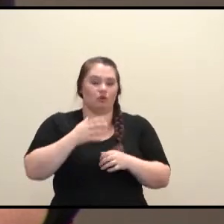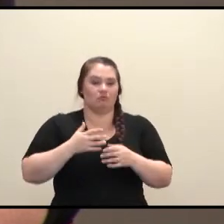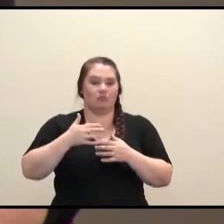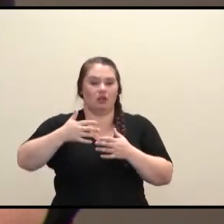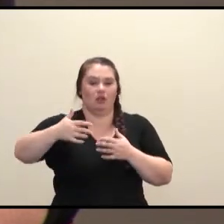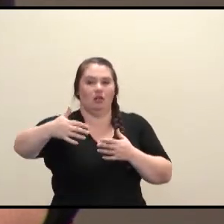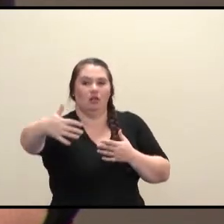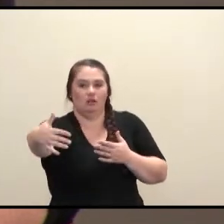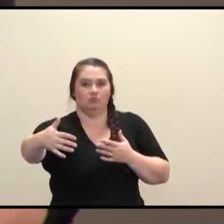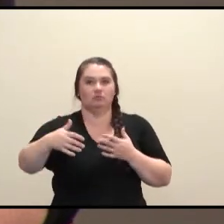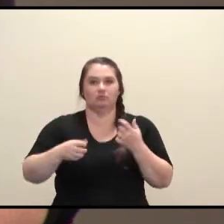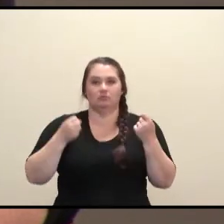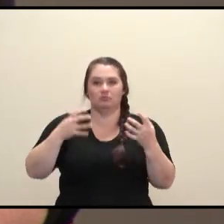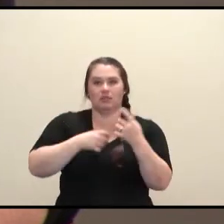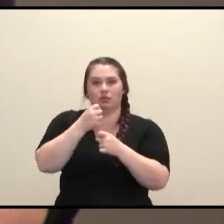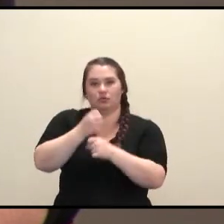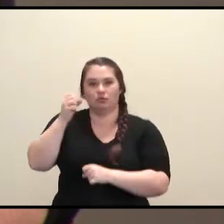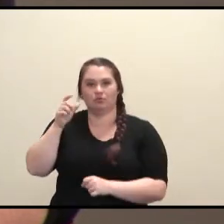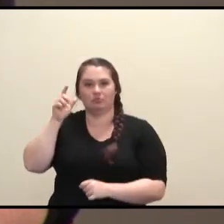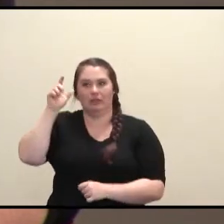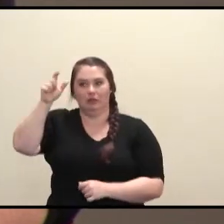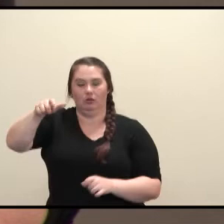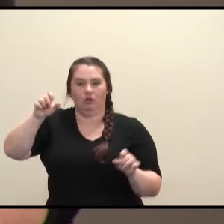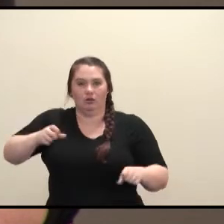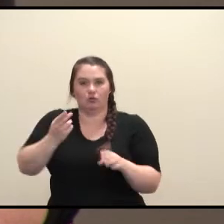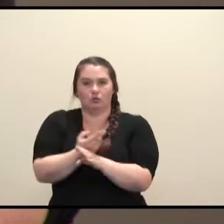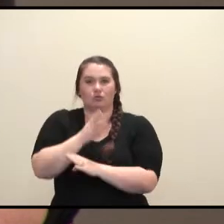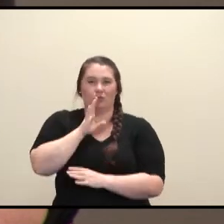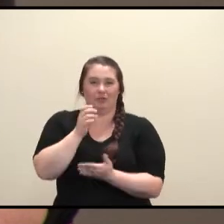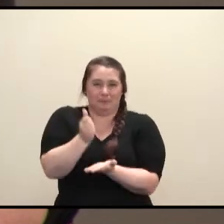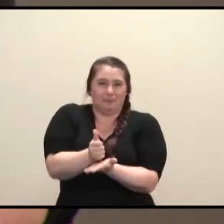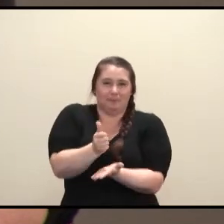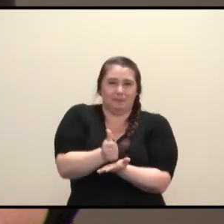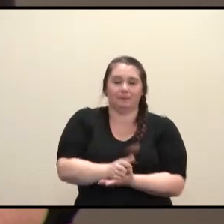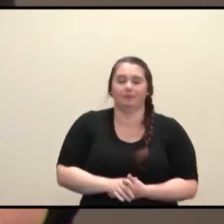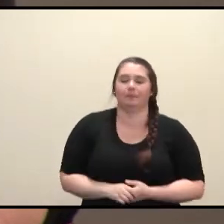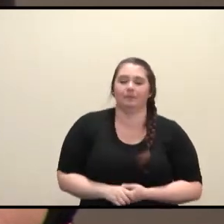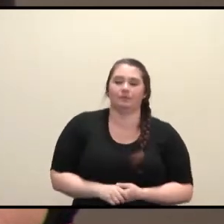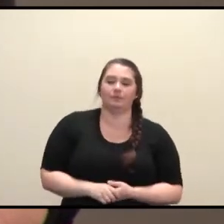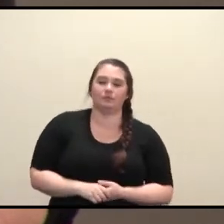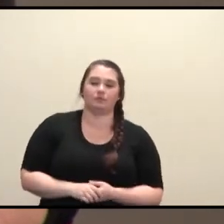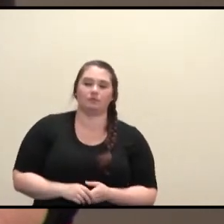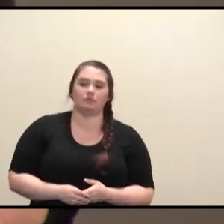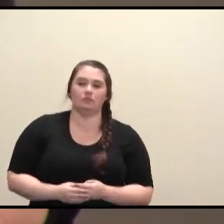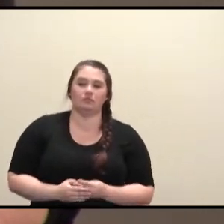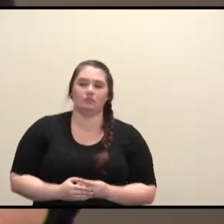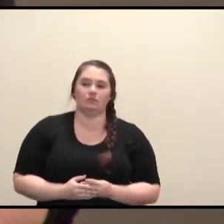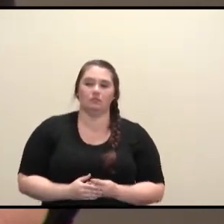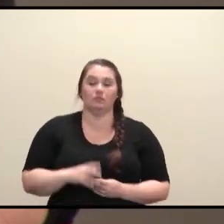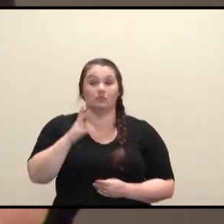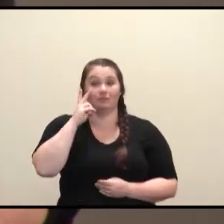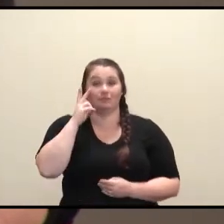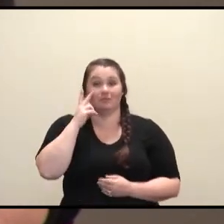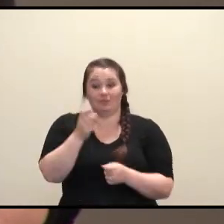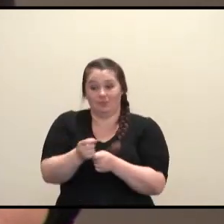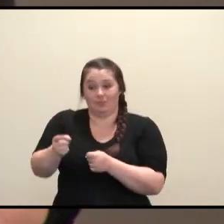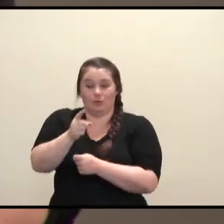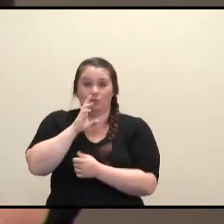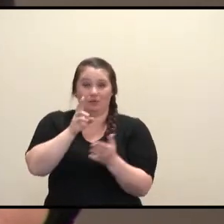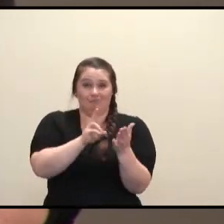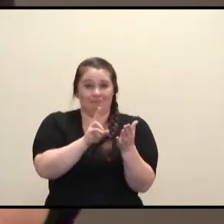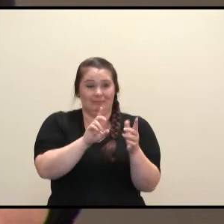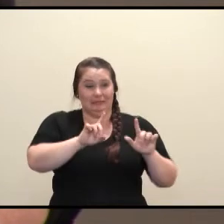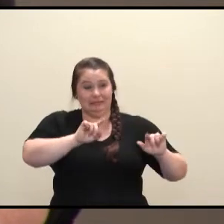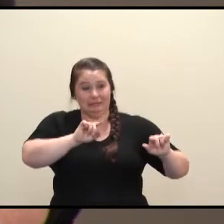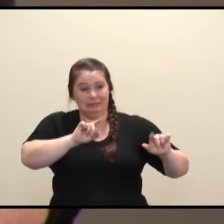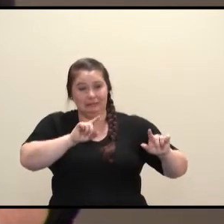of years. So that will definitely help us. And then I think, we'll see where attendance is this year, and we may need to make